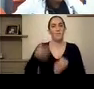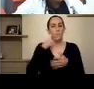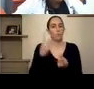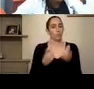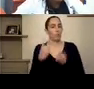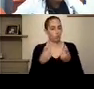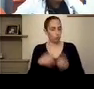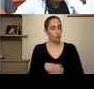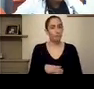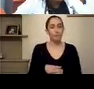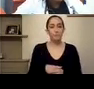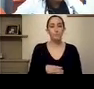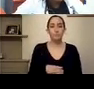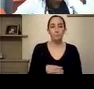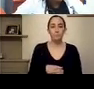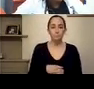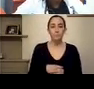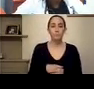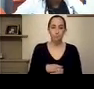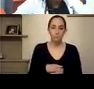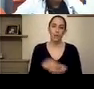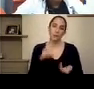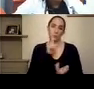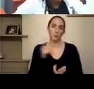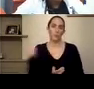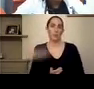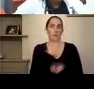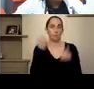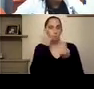that will be something that's on everybody's mind, which is